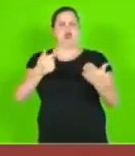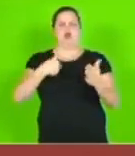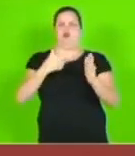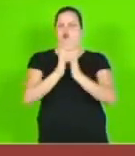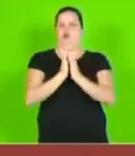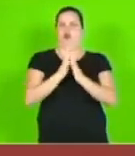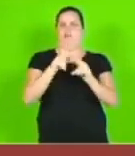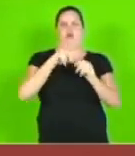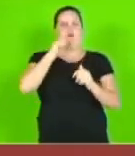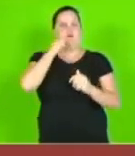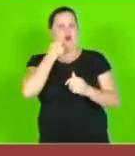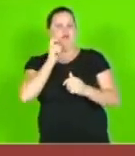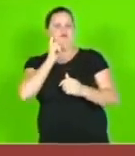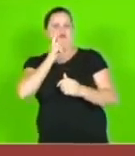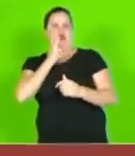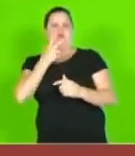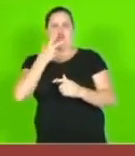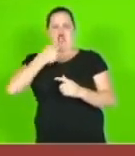The communion,